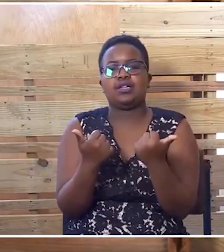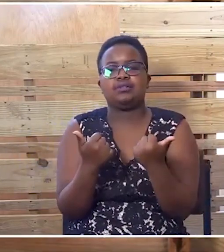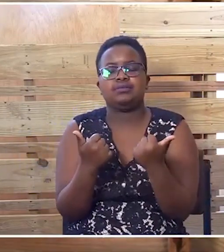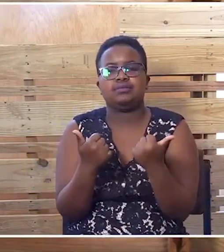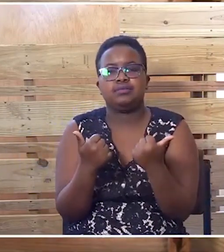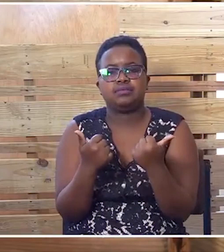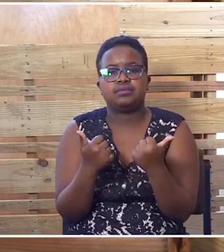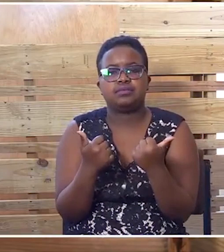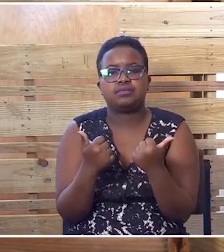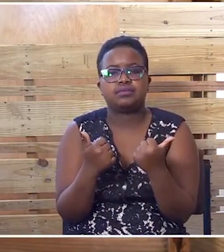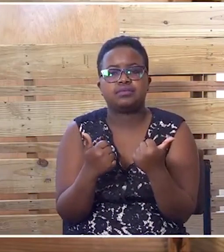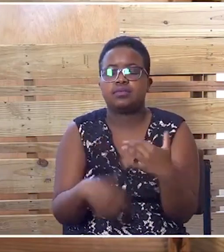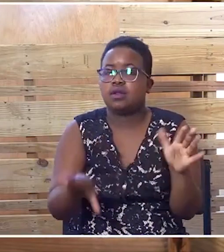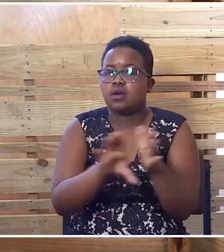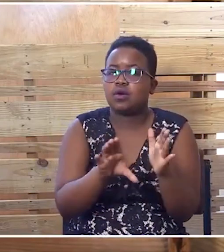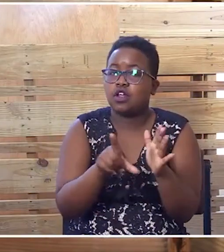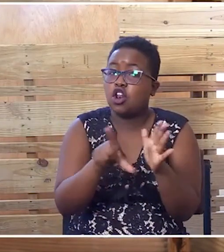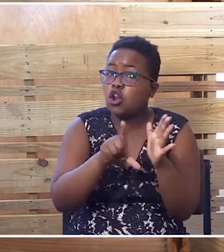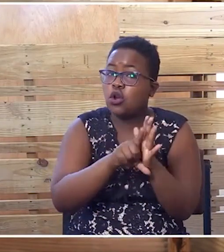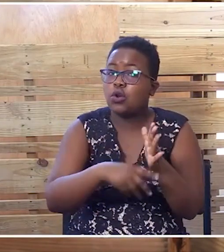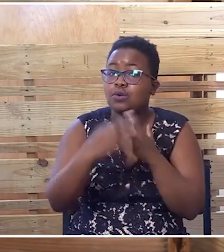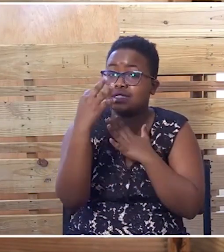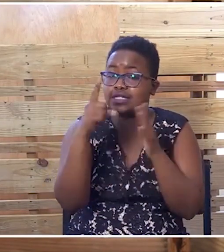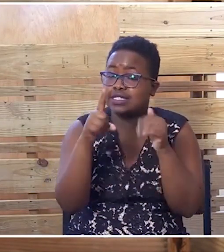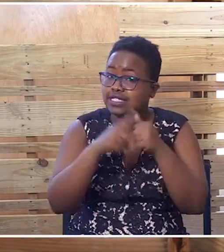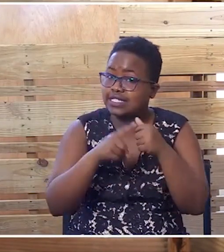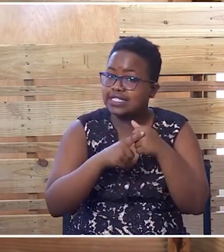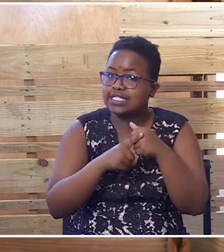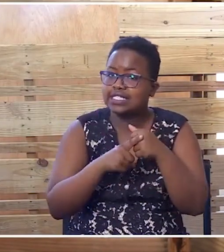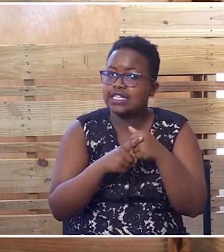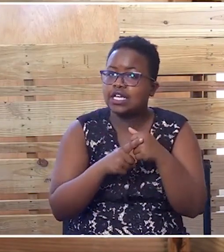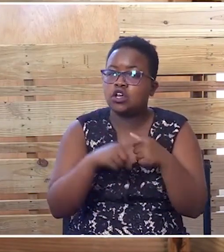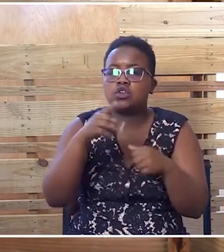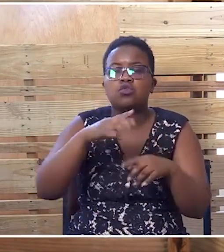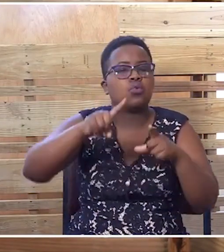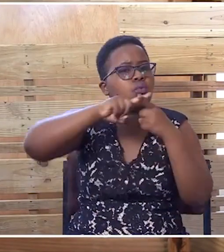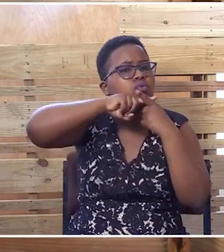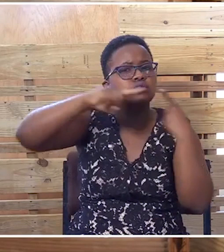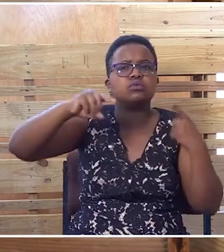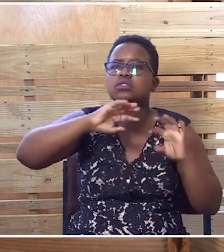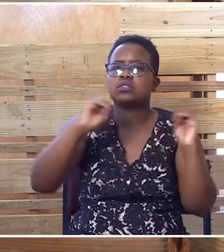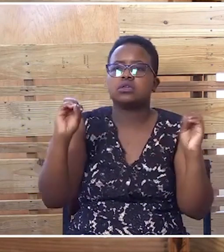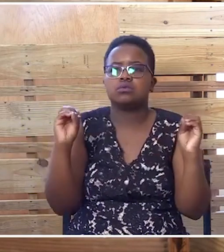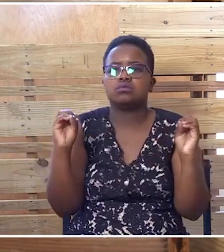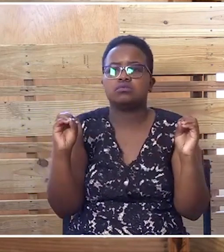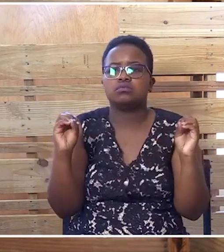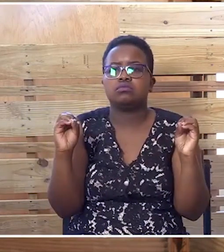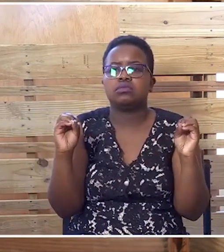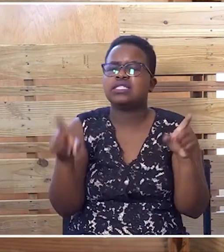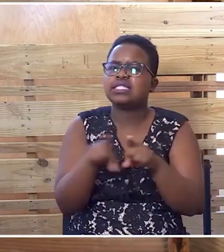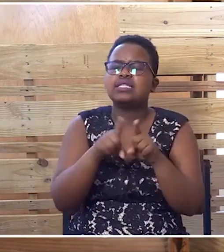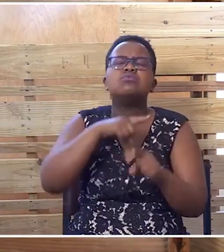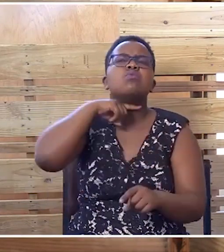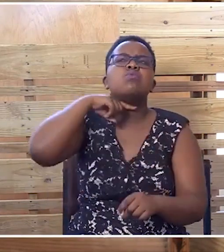do. Commandment 6, do not commit murder. You know, if